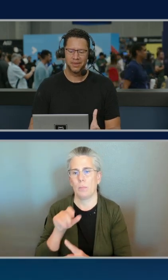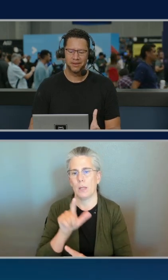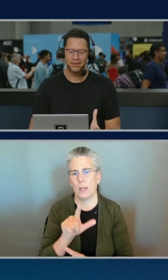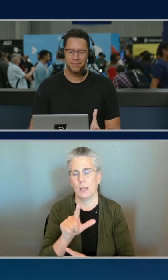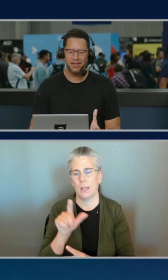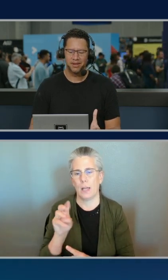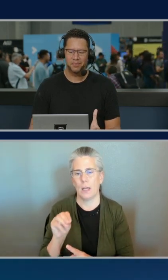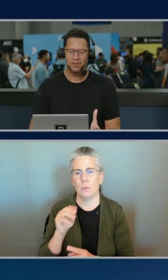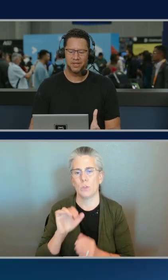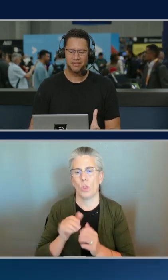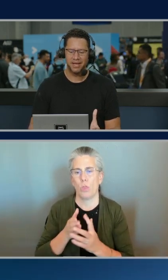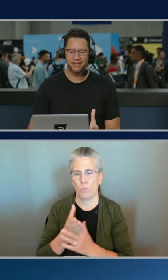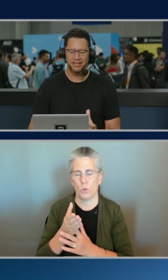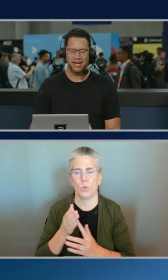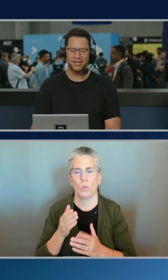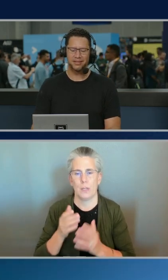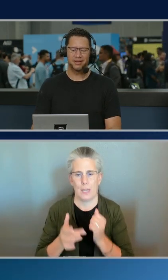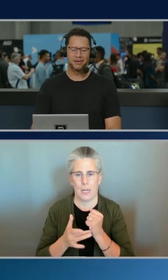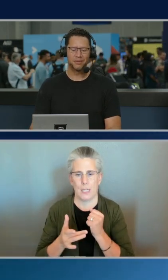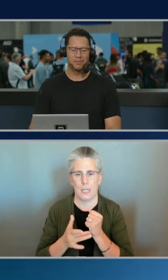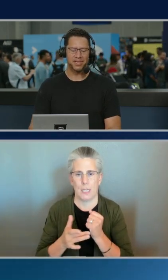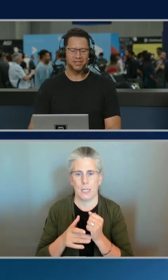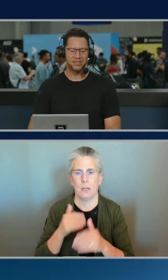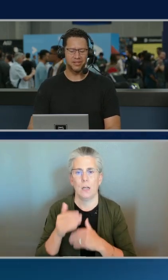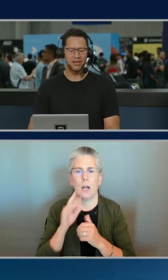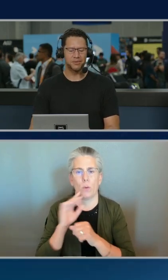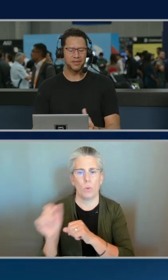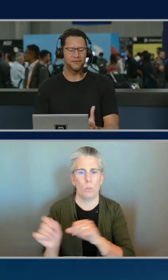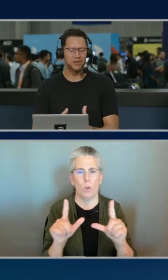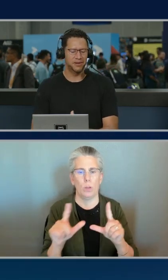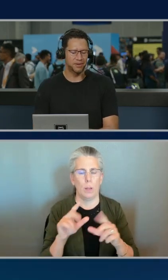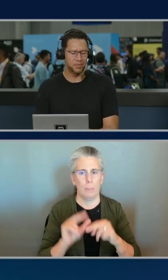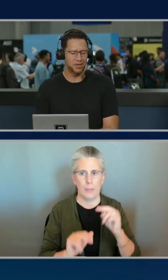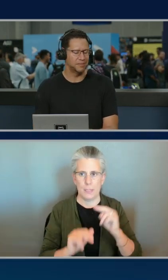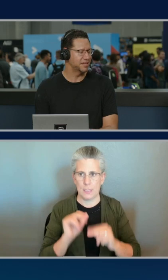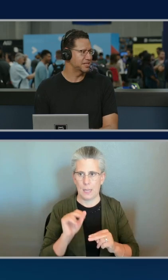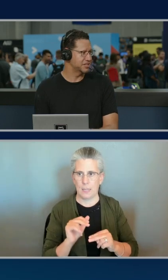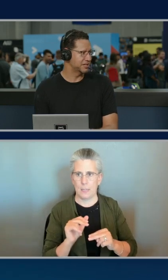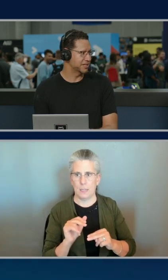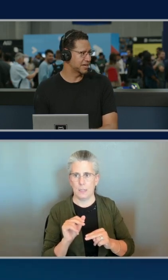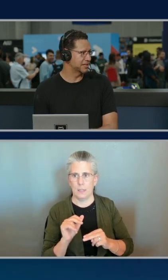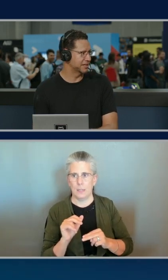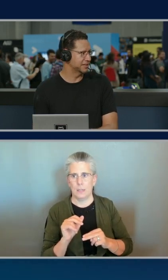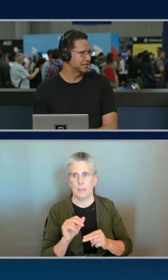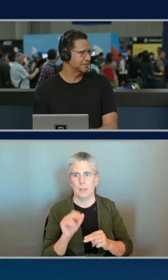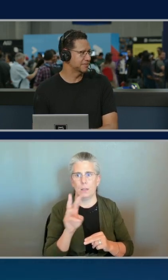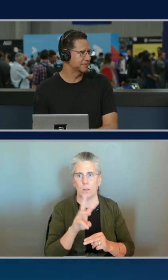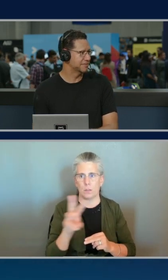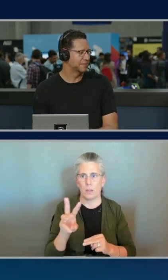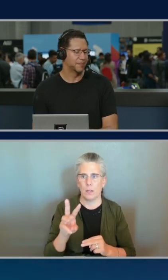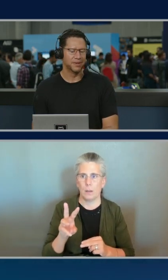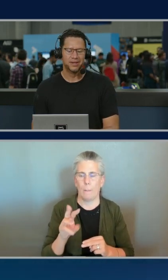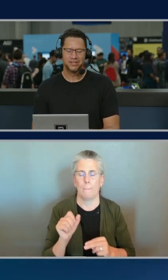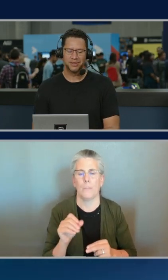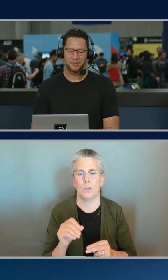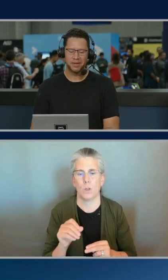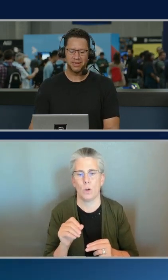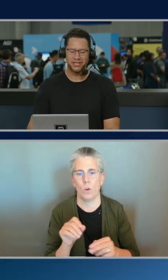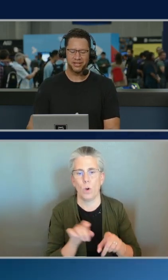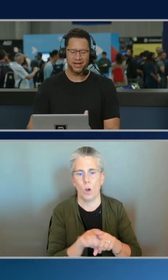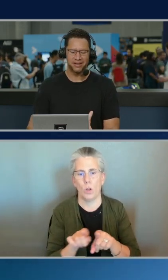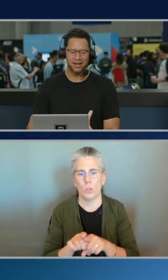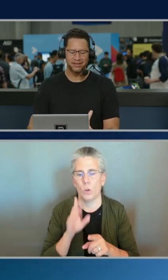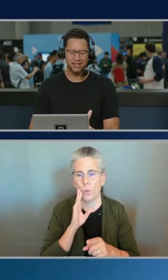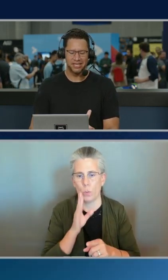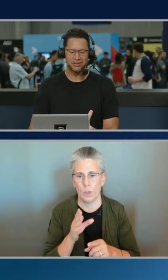So let me pull up that site, because it starts with a few different prompt engineering guidelines. That's right. So this prompt